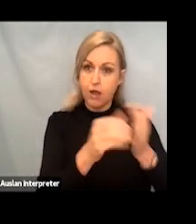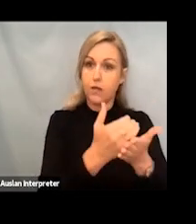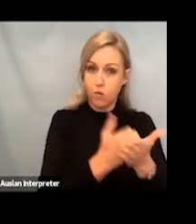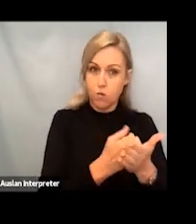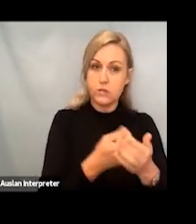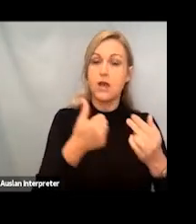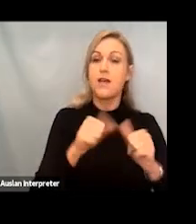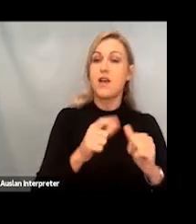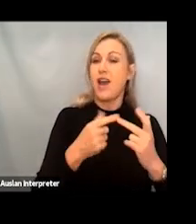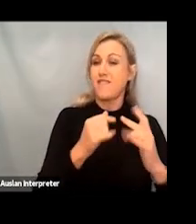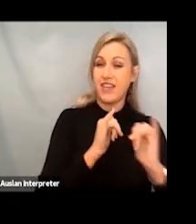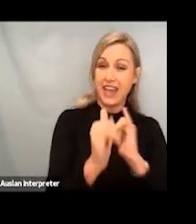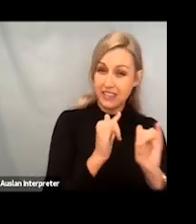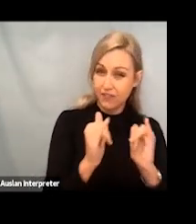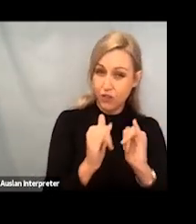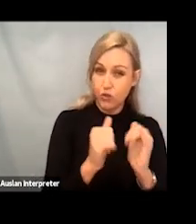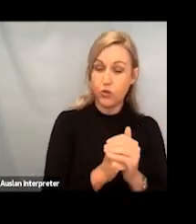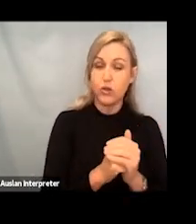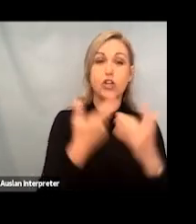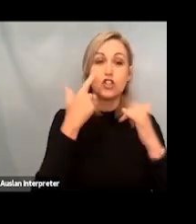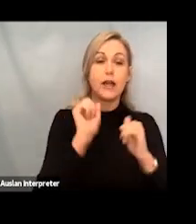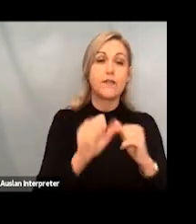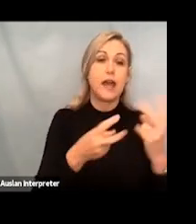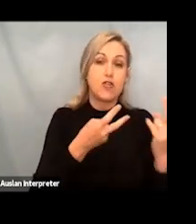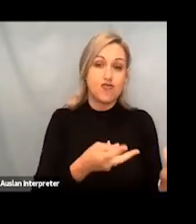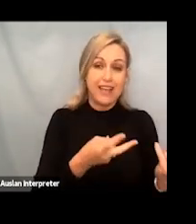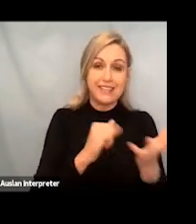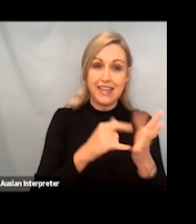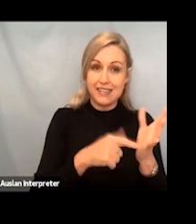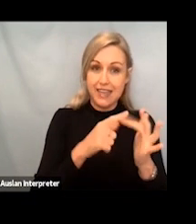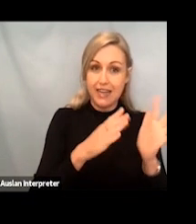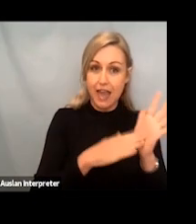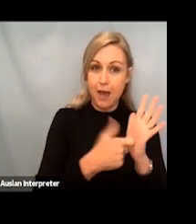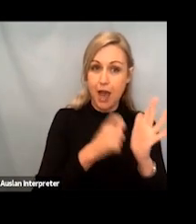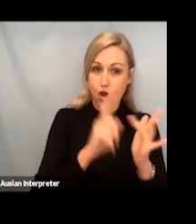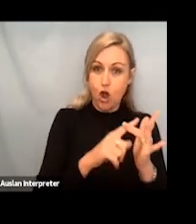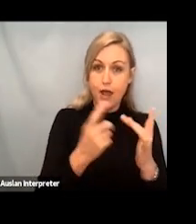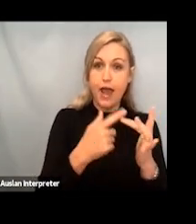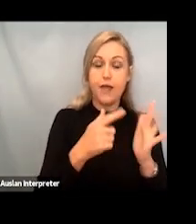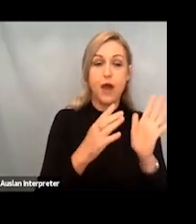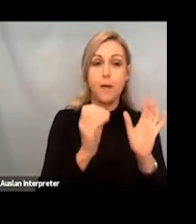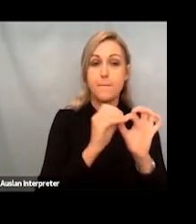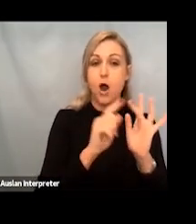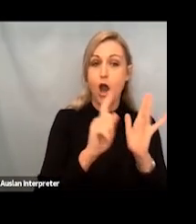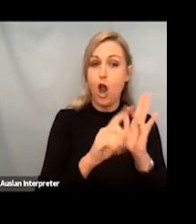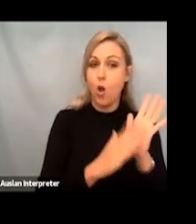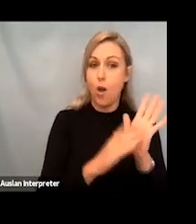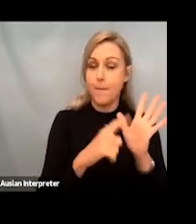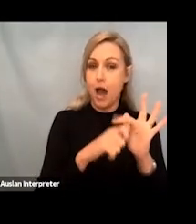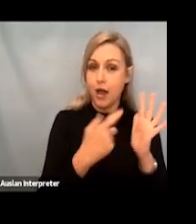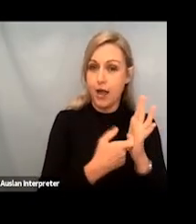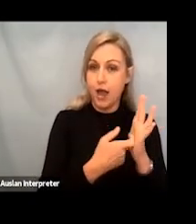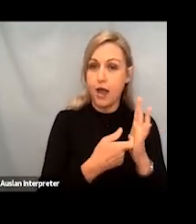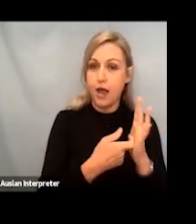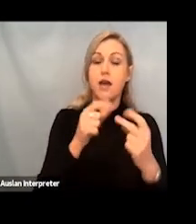interview, do a resting states MRI, and do some look at some biomarkers. Then we do the prep